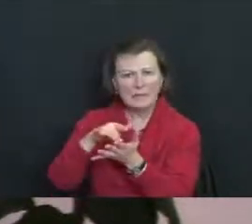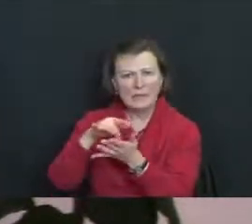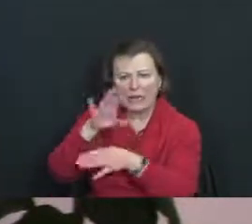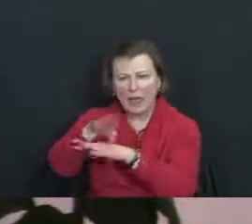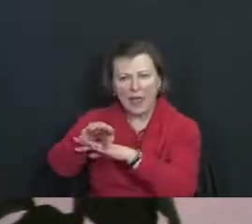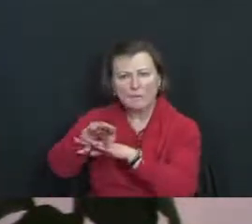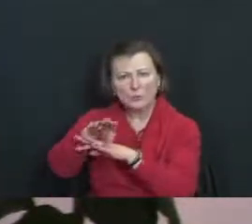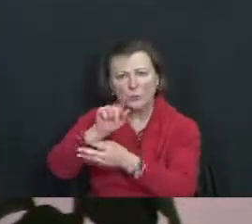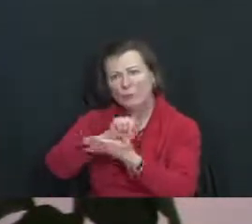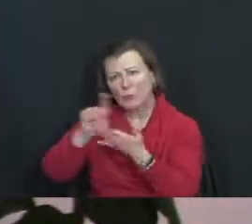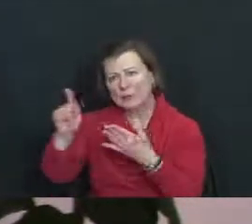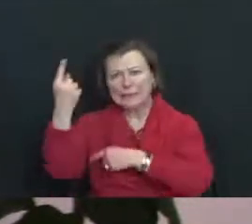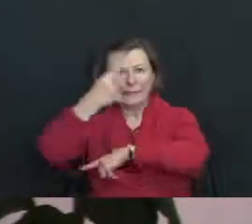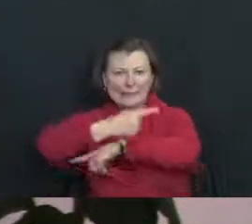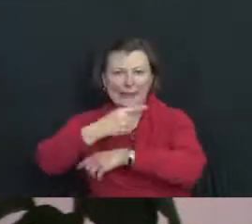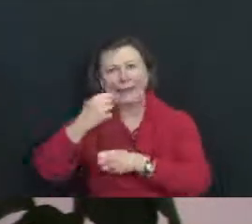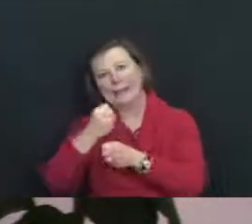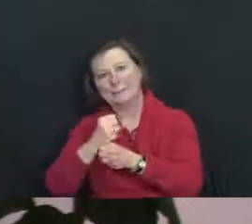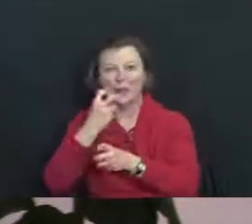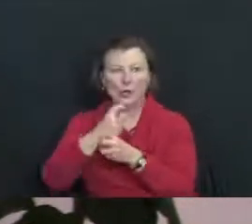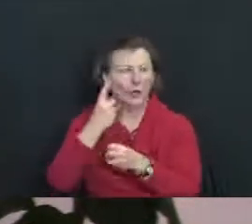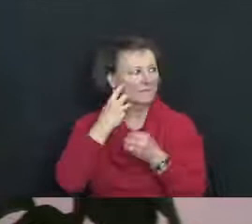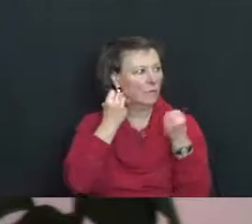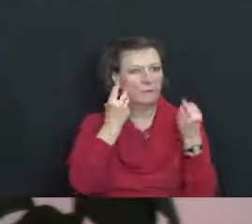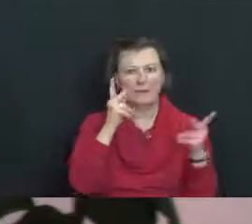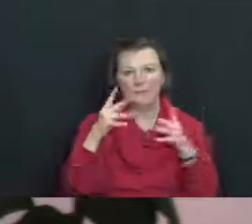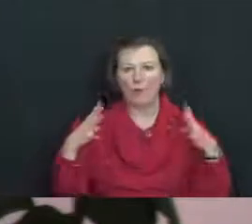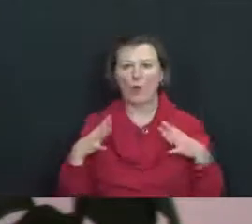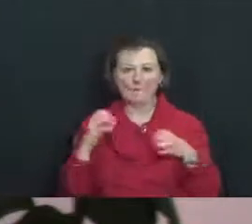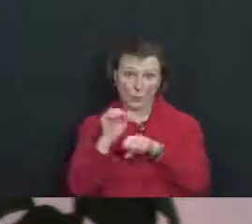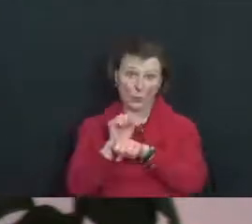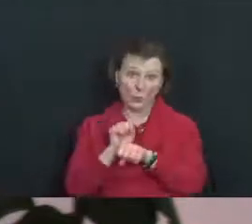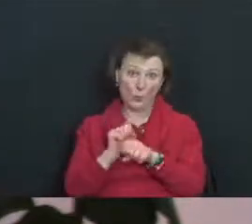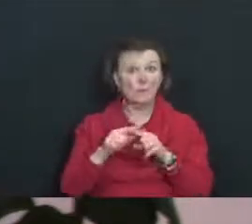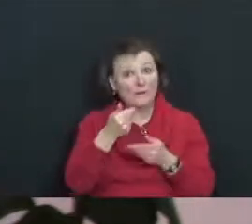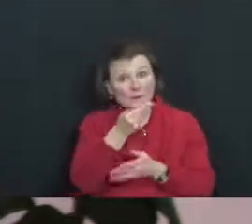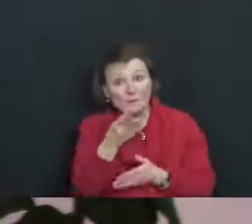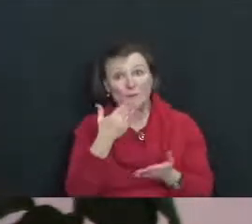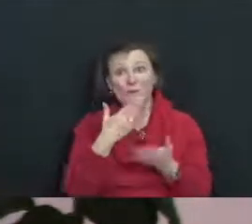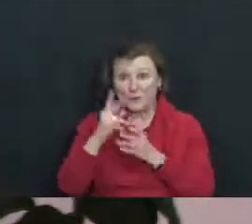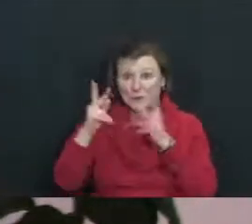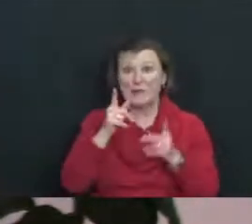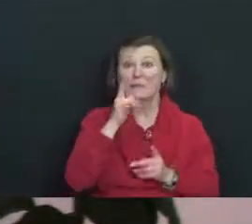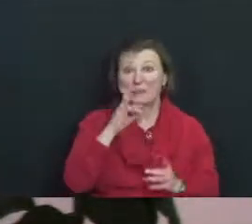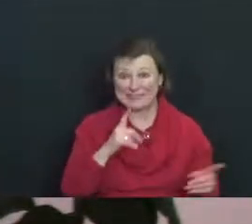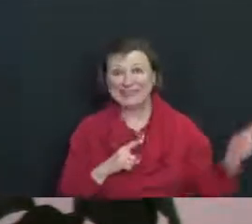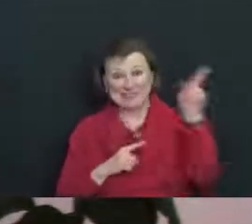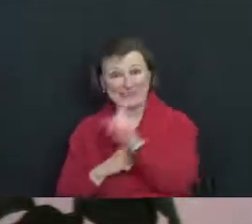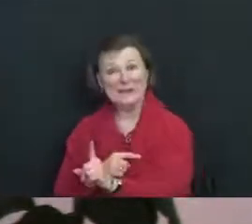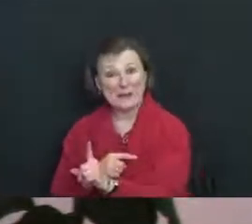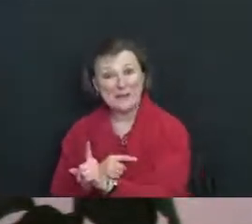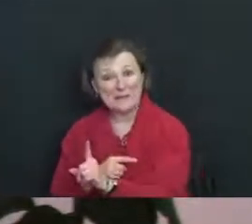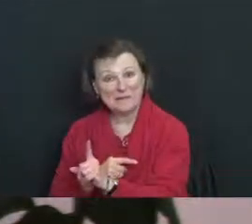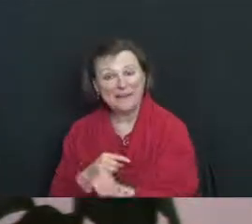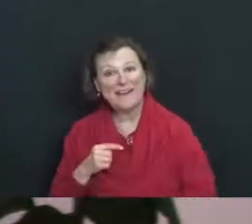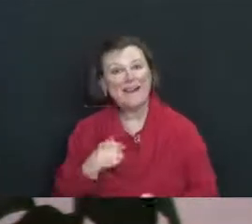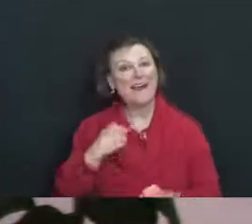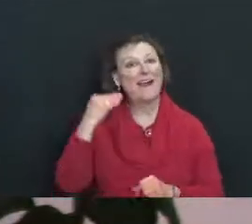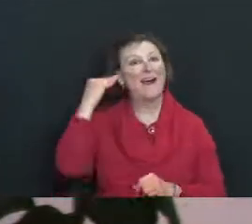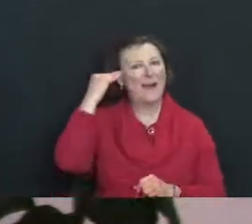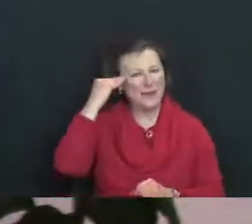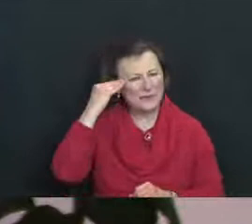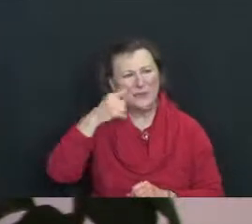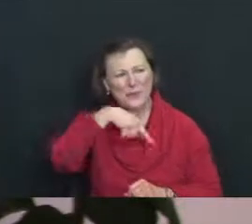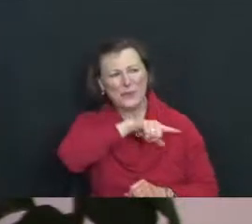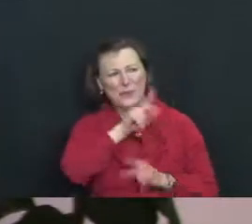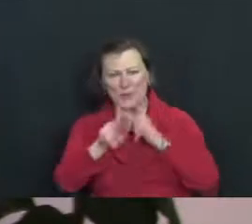mid-afternoon weekday. It made it hard for many people to get off work and attend, but a few good folks did come. And I knew those people